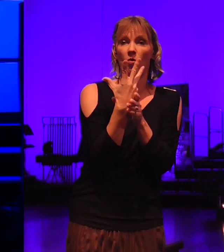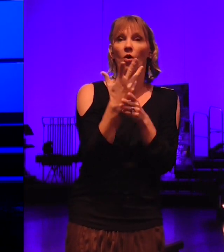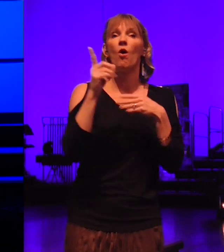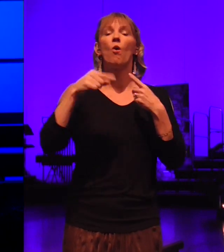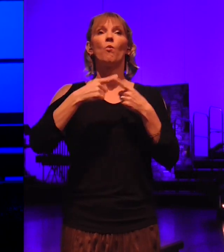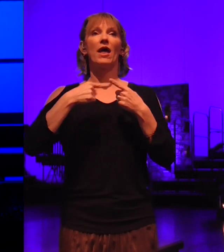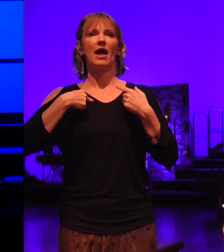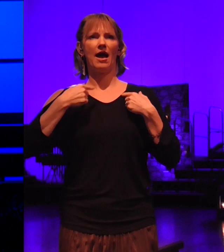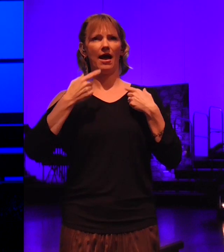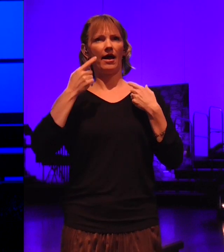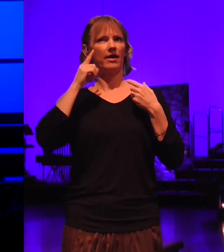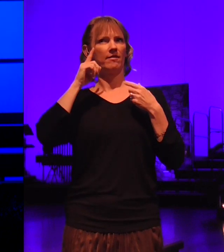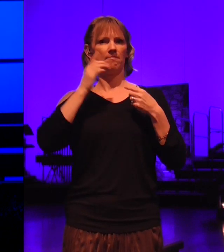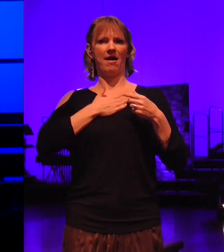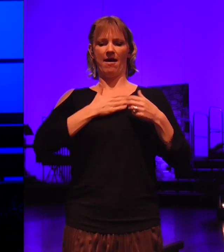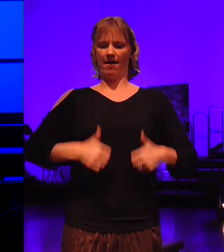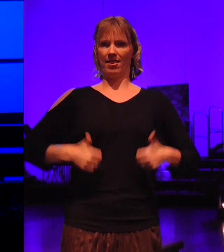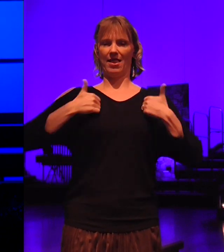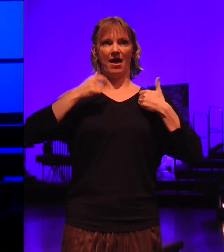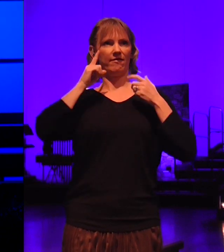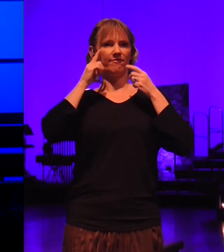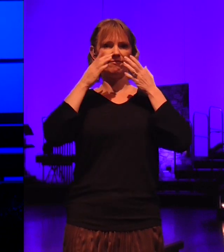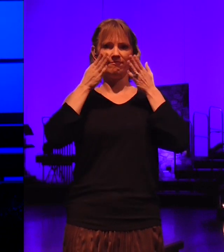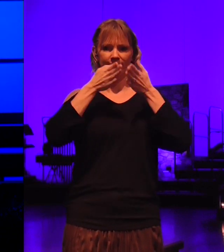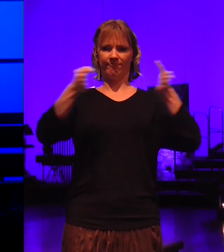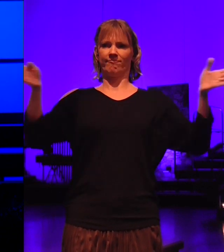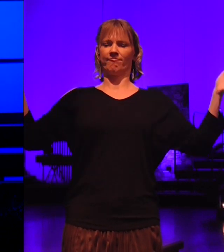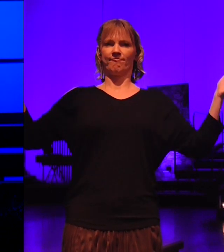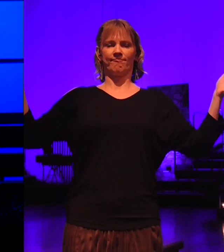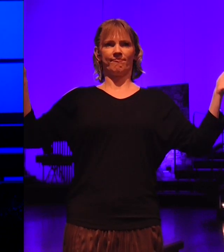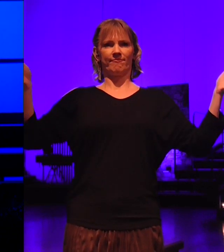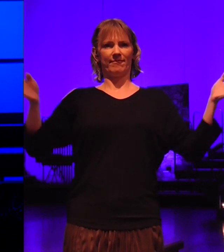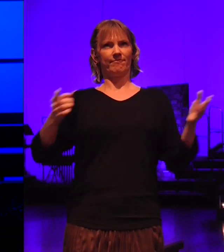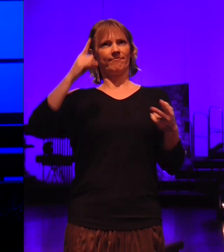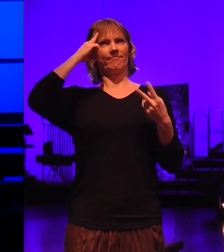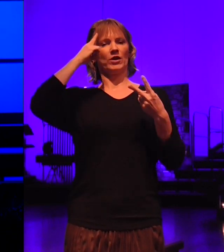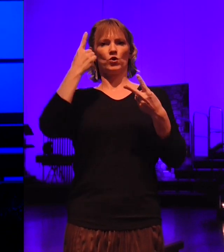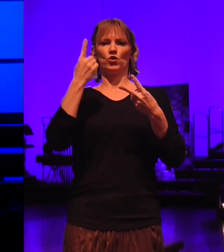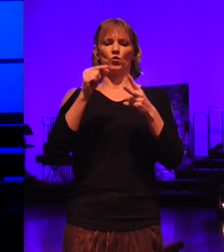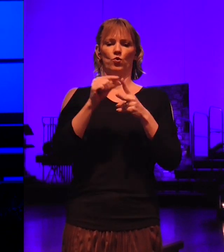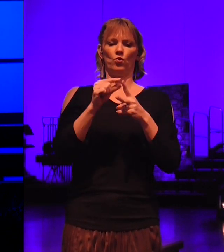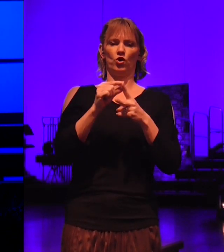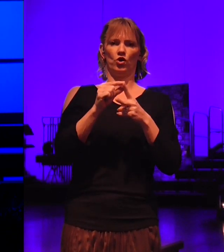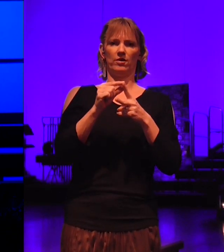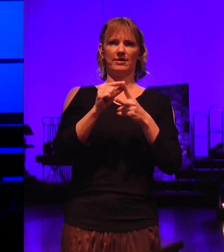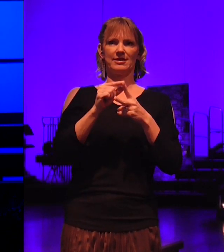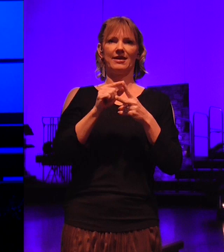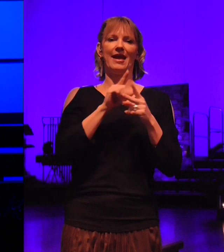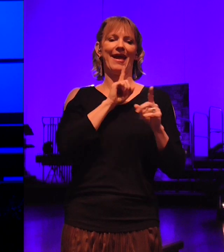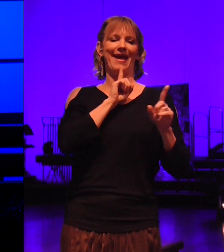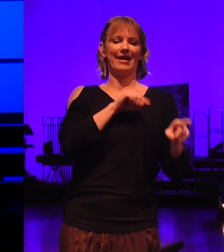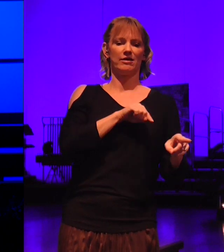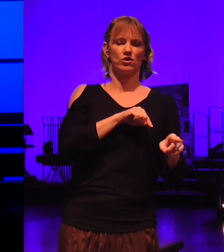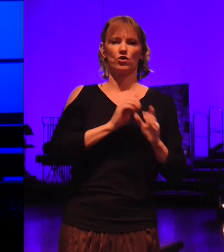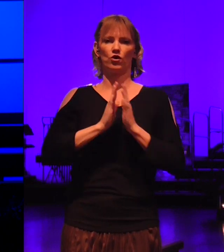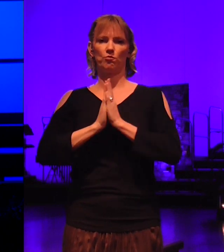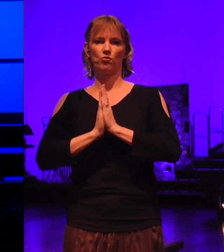life, two words come to me: answered prayer. Answered